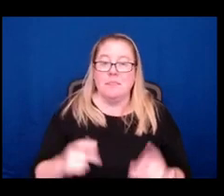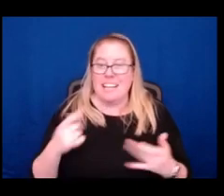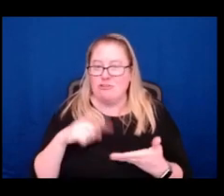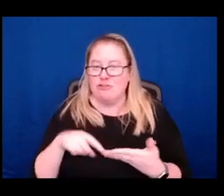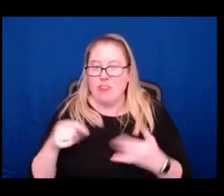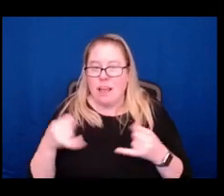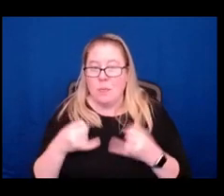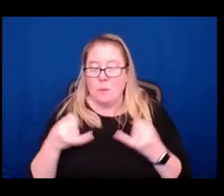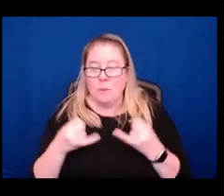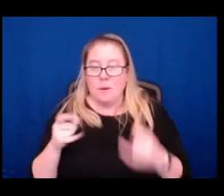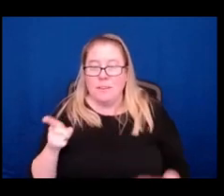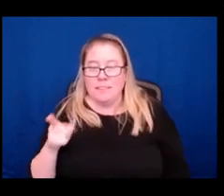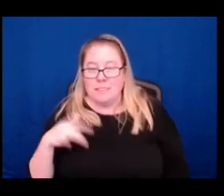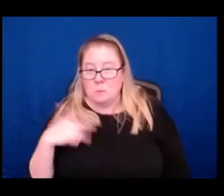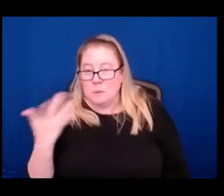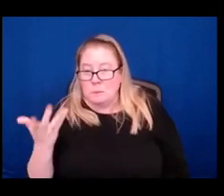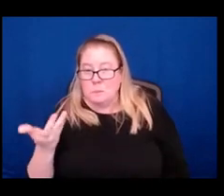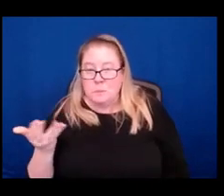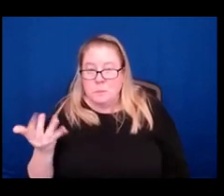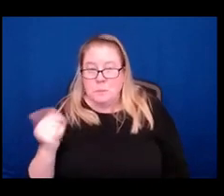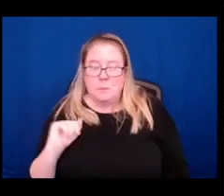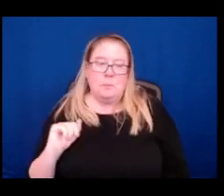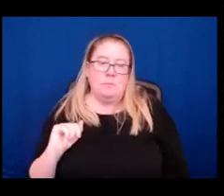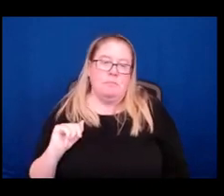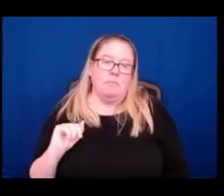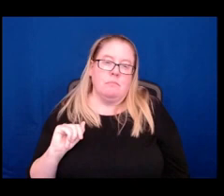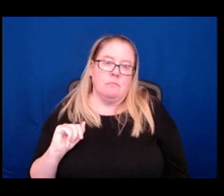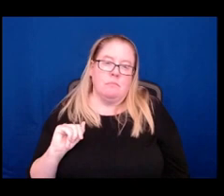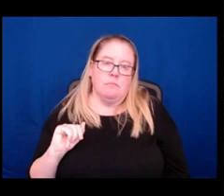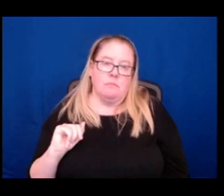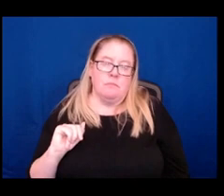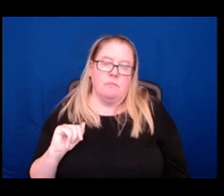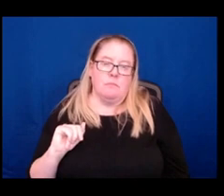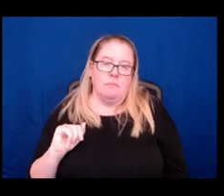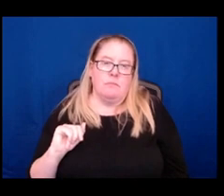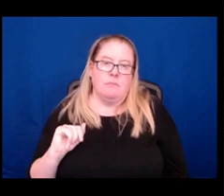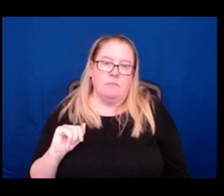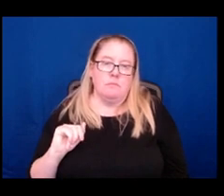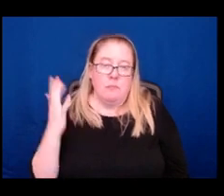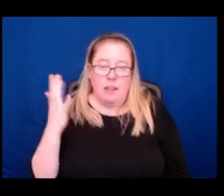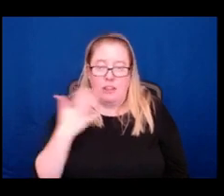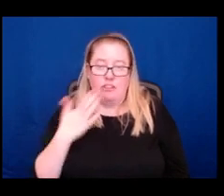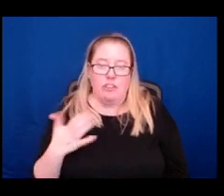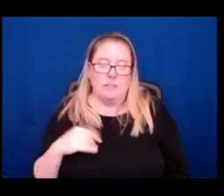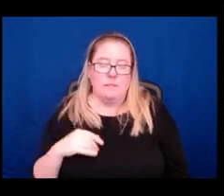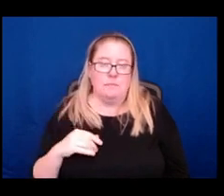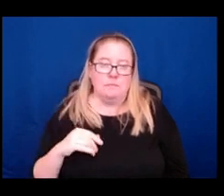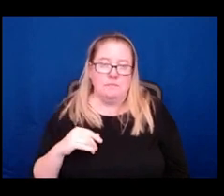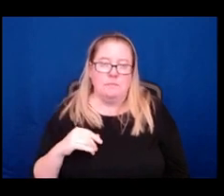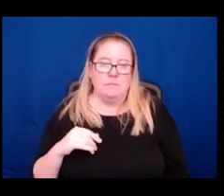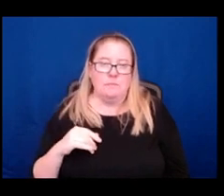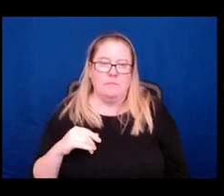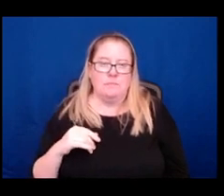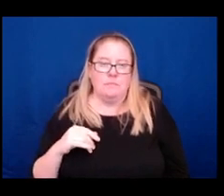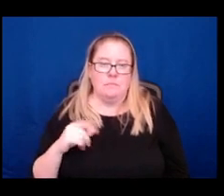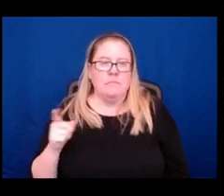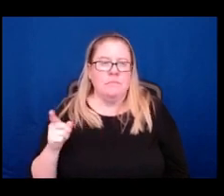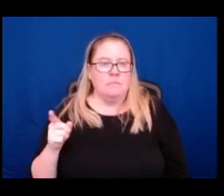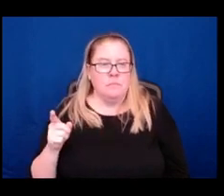see what's going on over here. Looking good. I'm going to throw these in a little cold